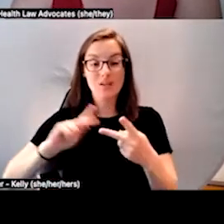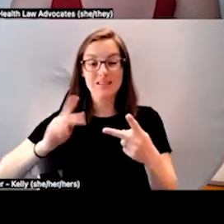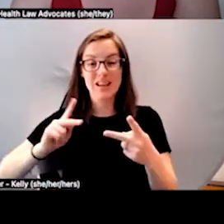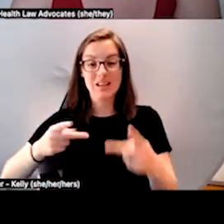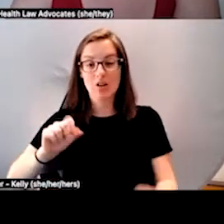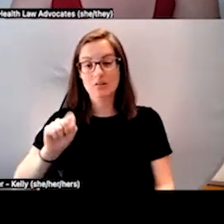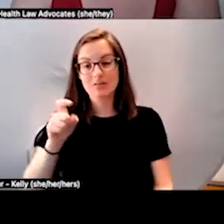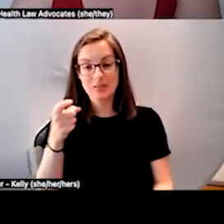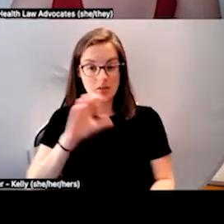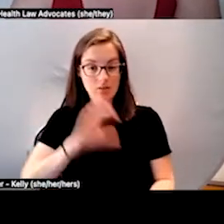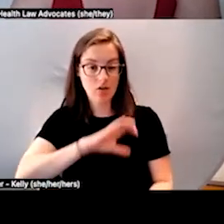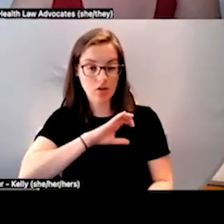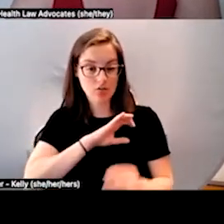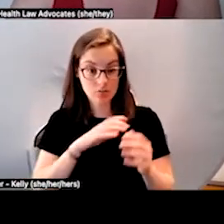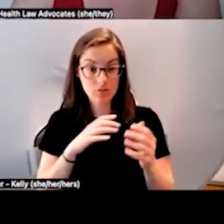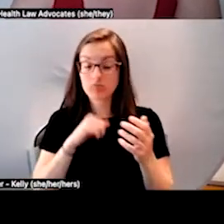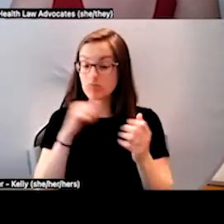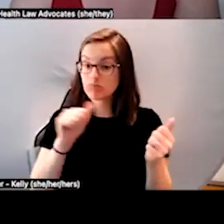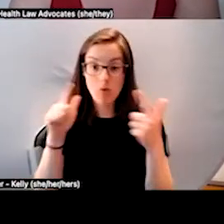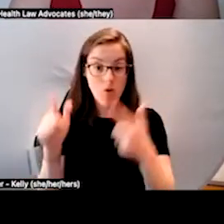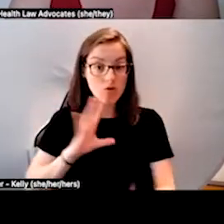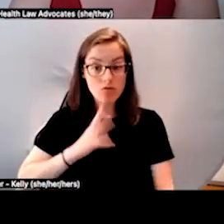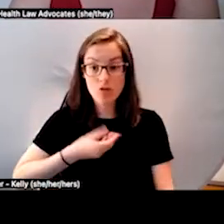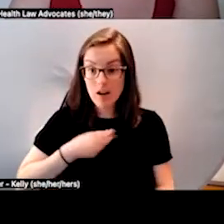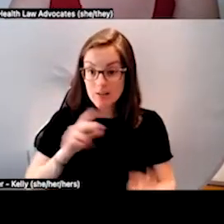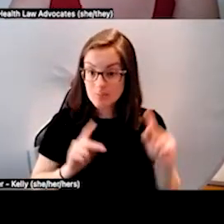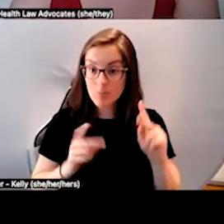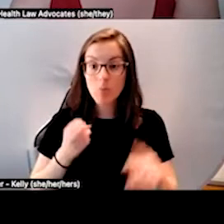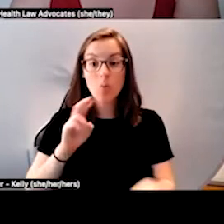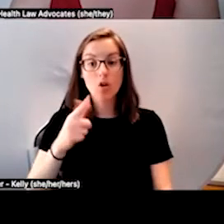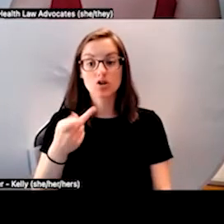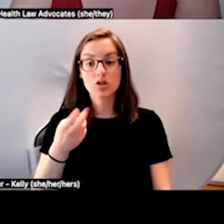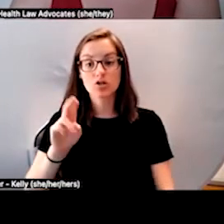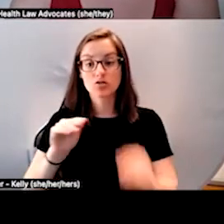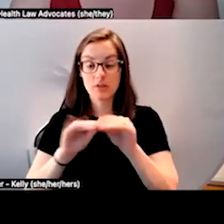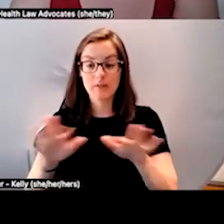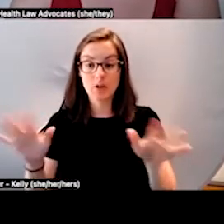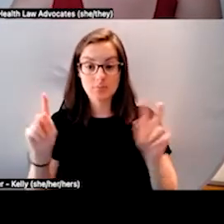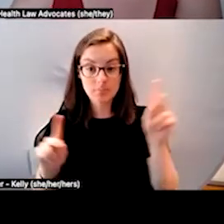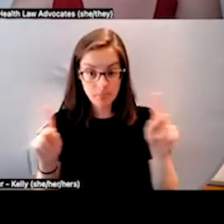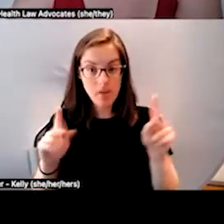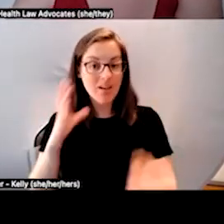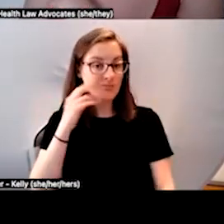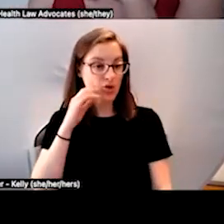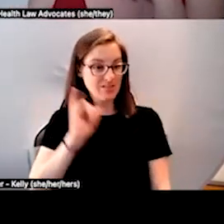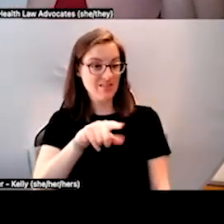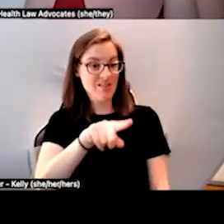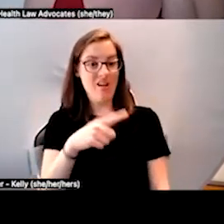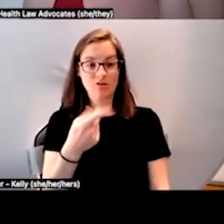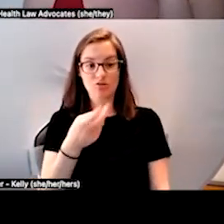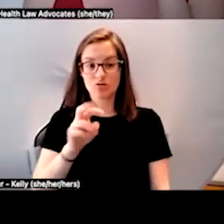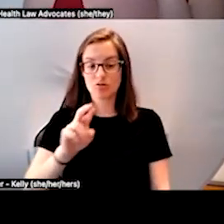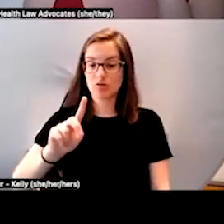all transgender or gender diverse people experience dysphoria, but dysphoria is the touchstone for assessing